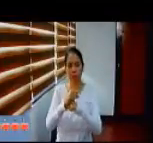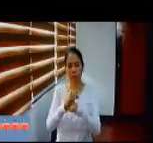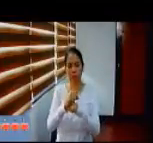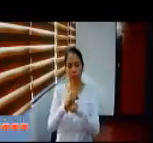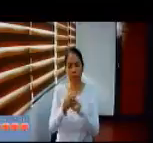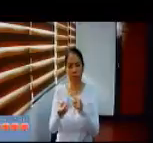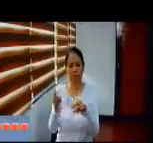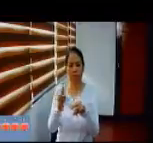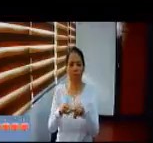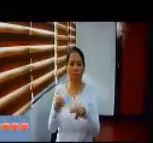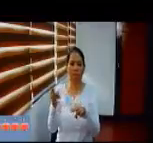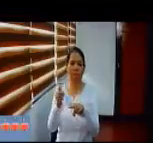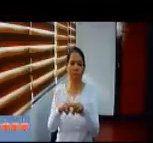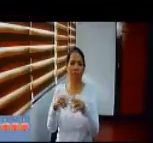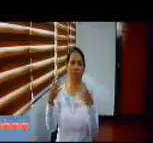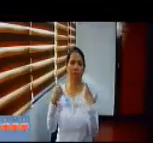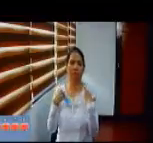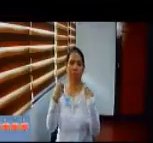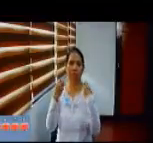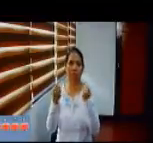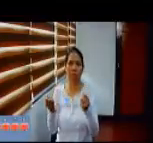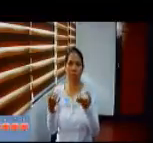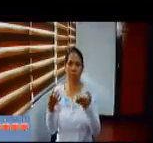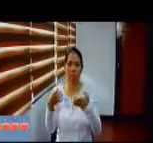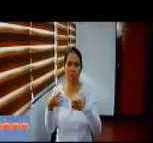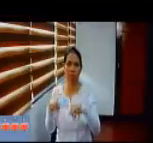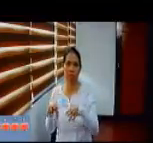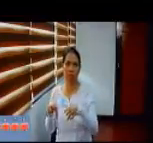events, and even, you know, the